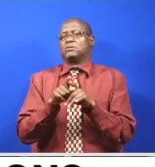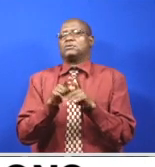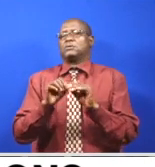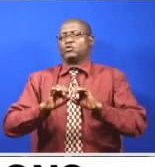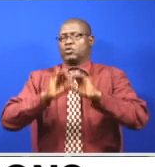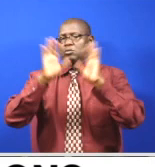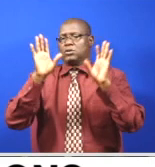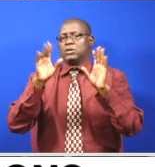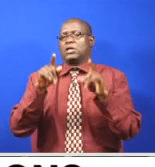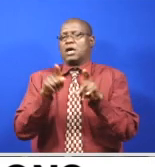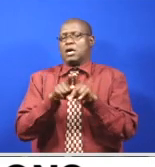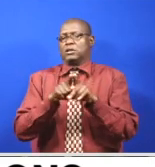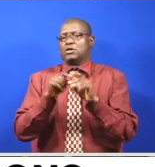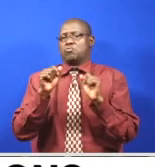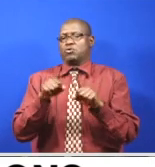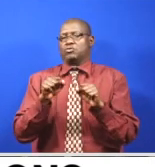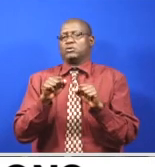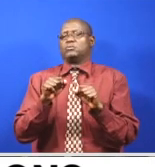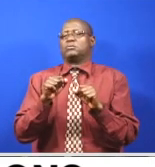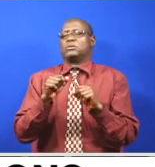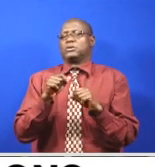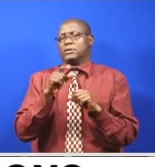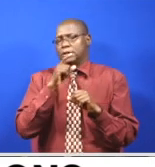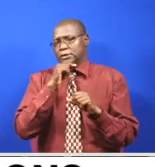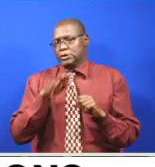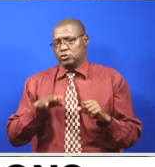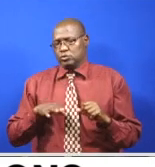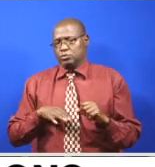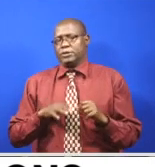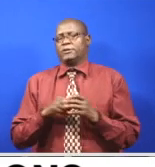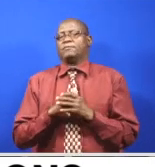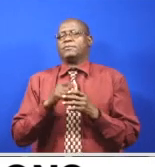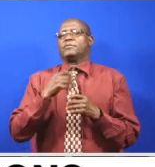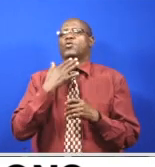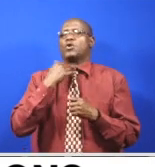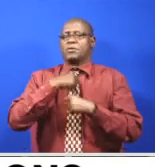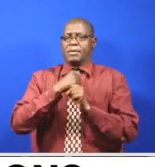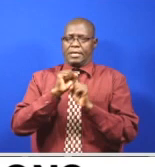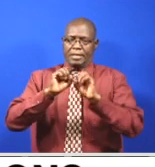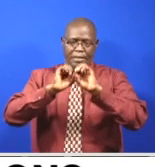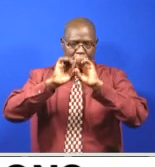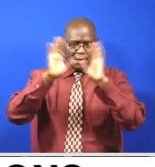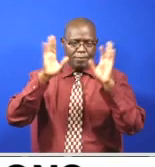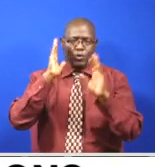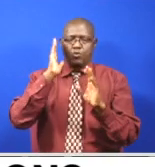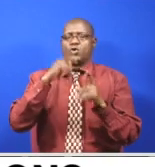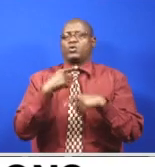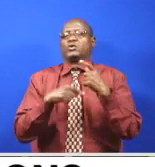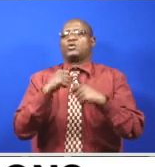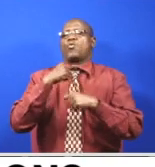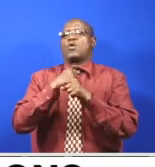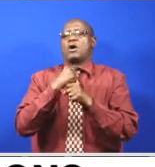as possible. Ladies and gentlemen, I also want to make it clear that I will continue to work